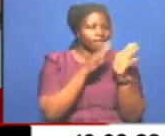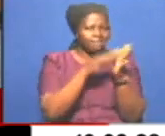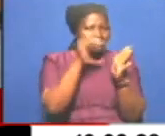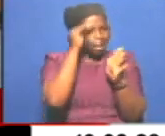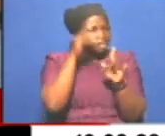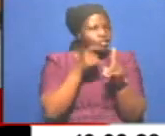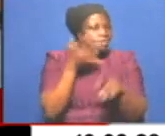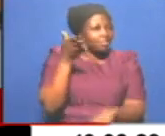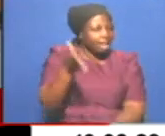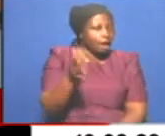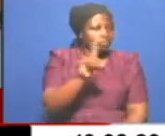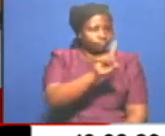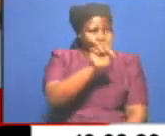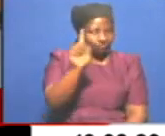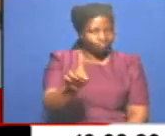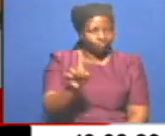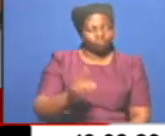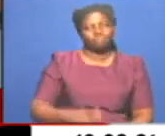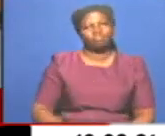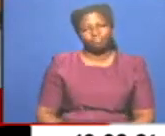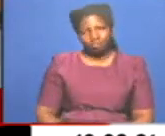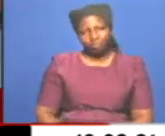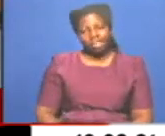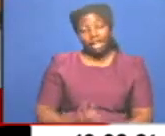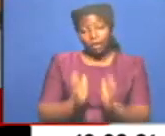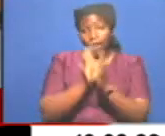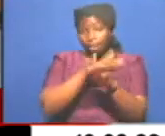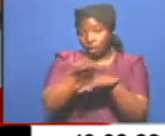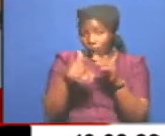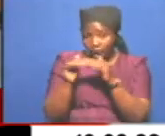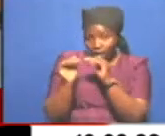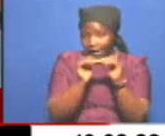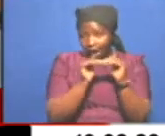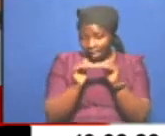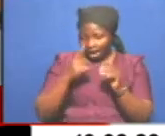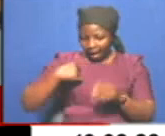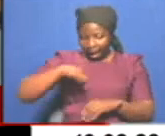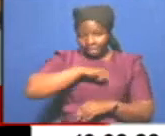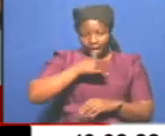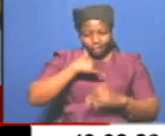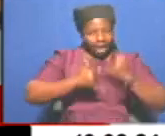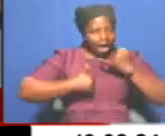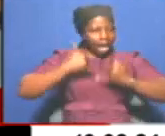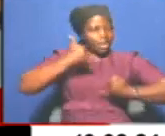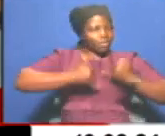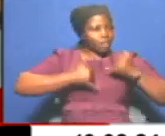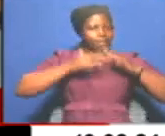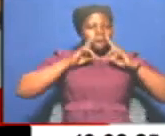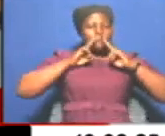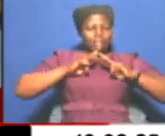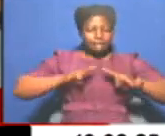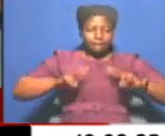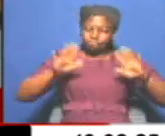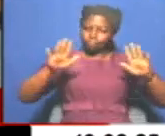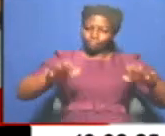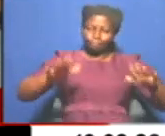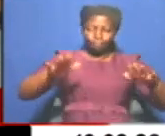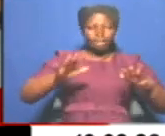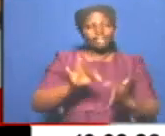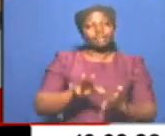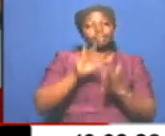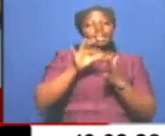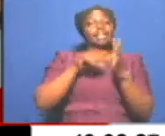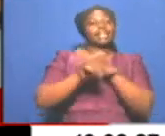with all fairness, we have enjoyed relative calm, and especially in the capital city. Yes, of